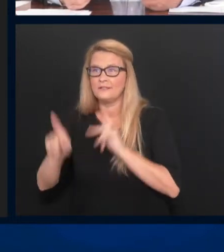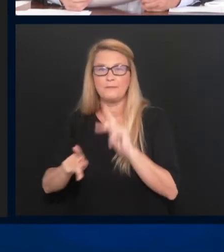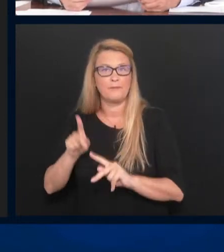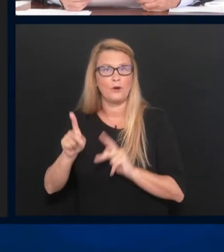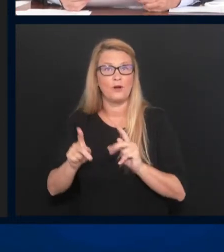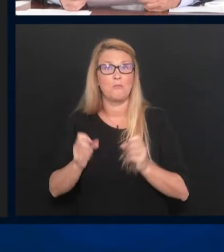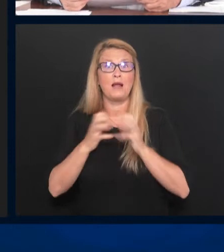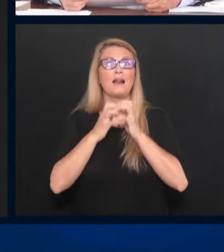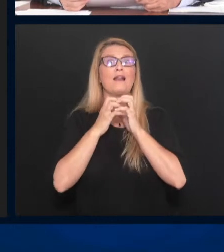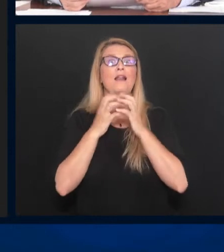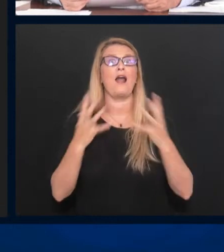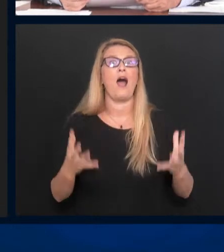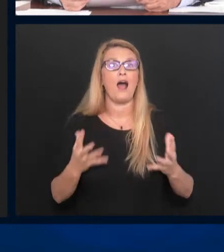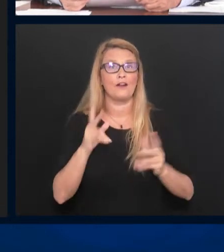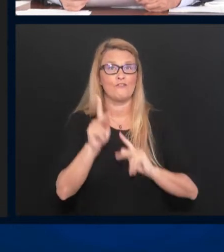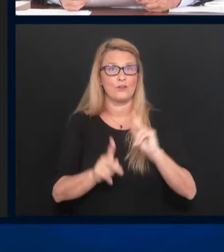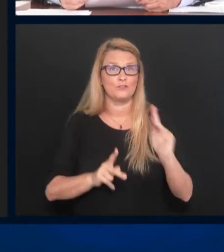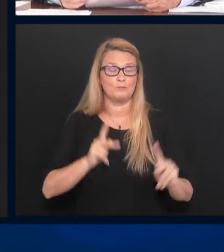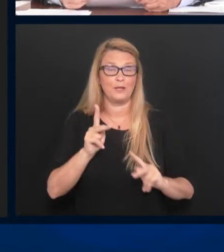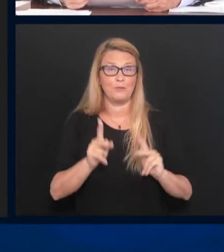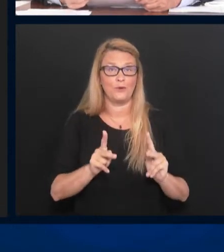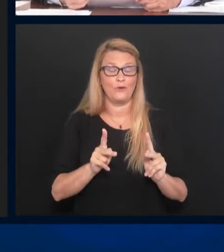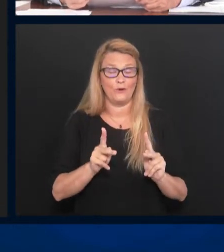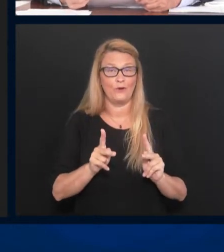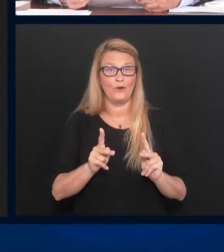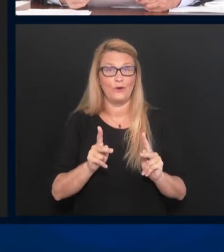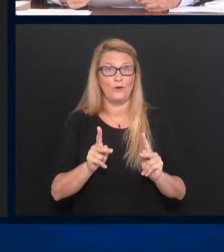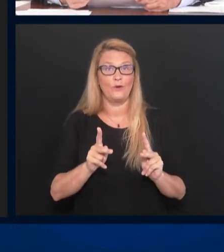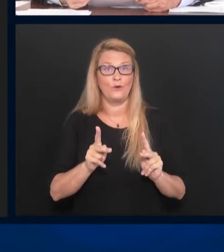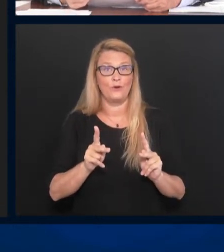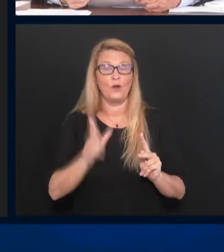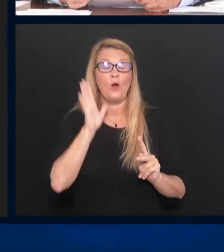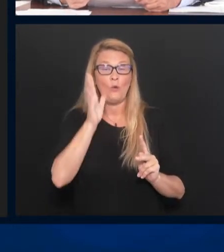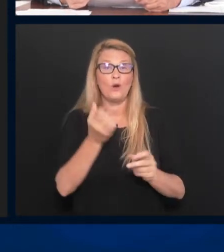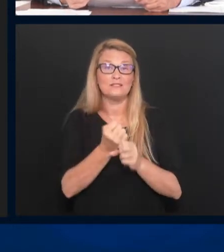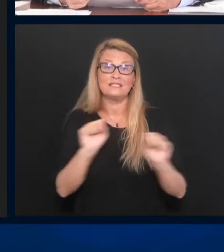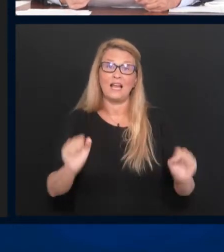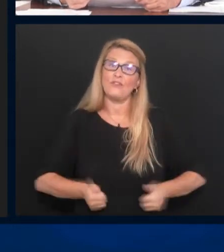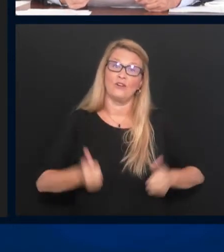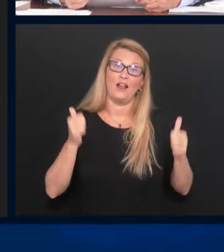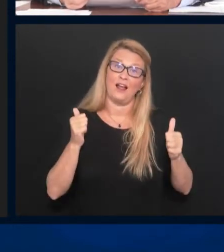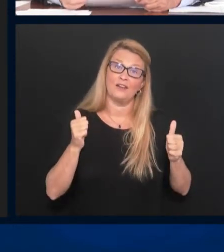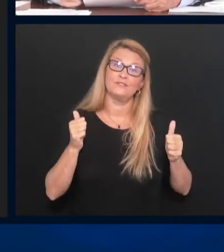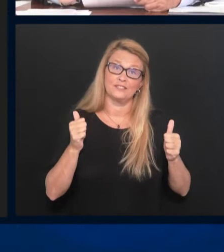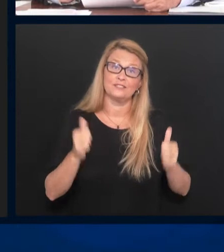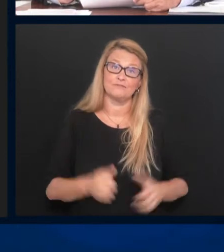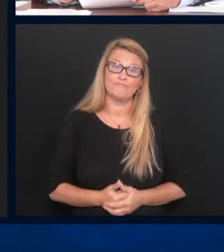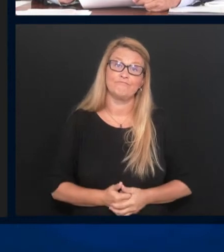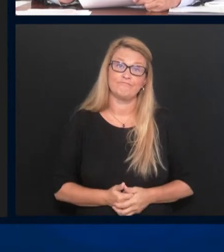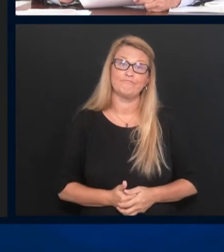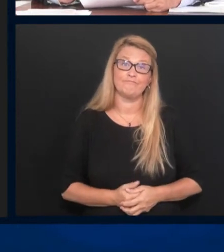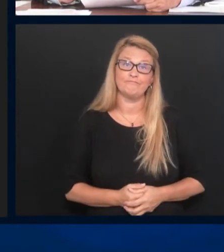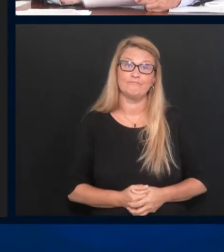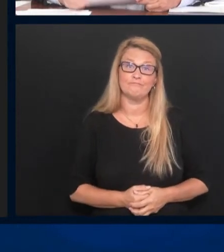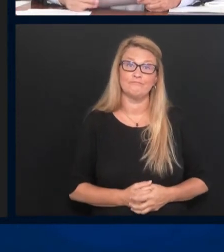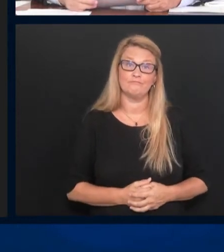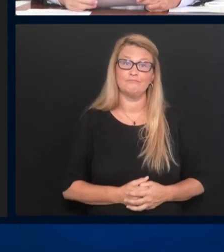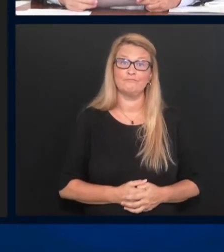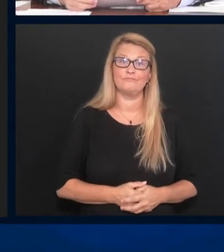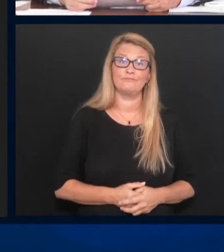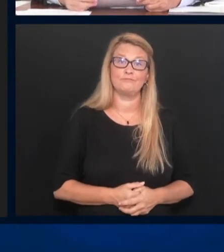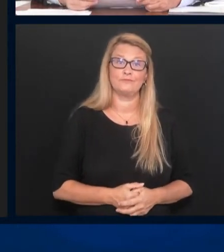those people are going to absolutely have their lives saved. But the bottom line is just